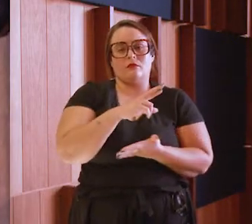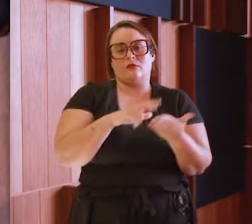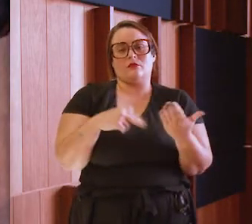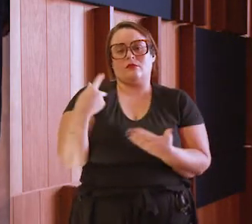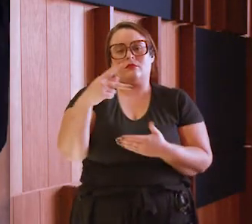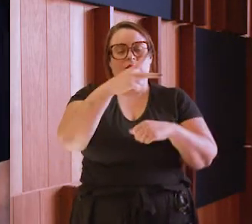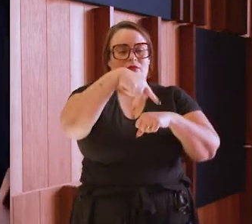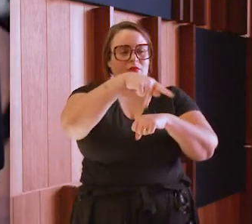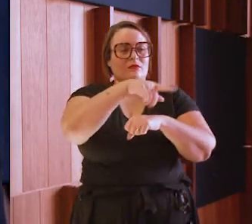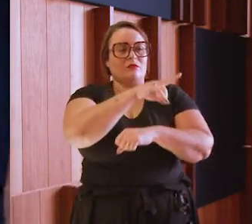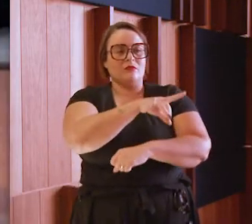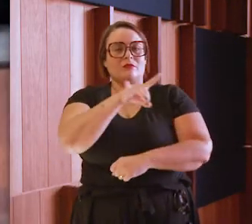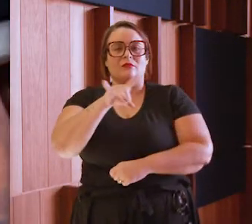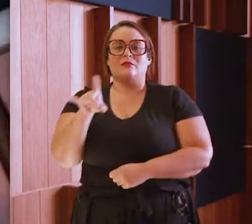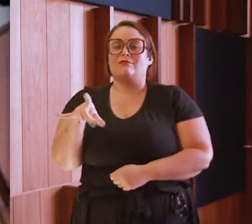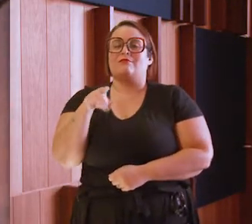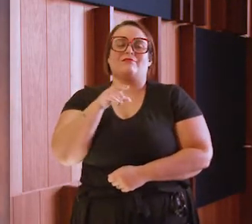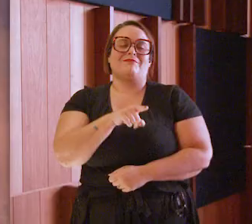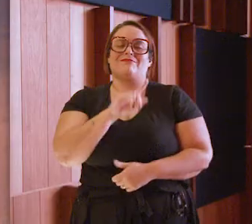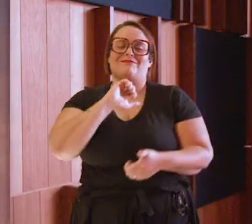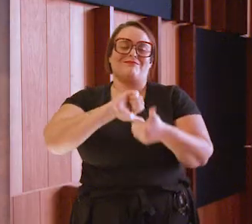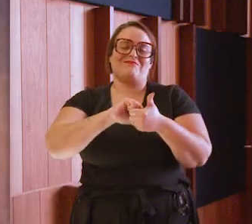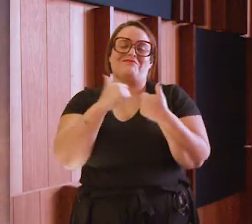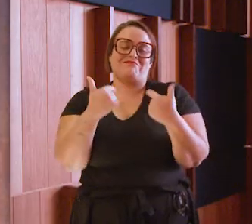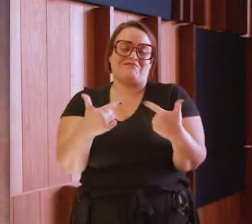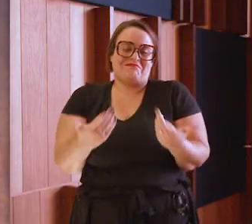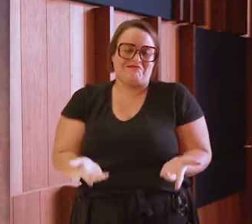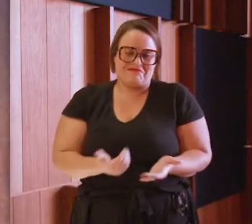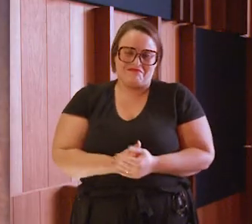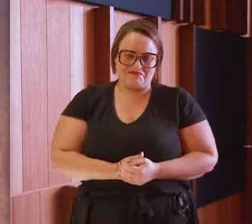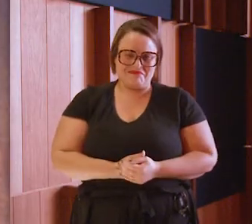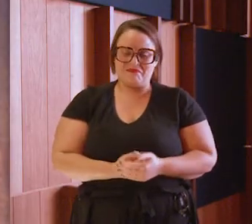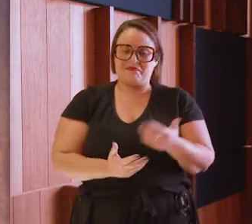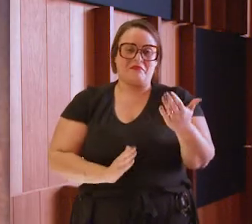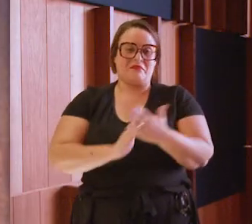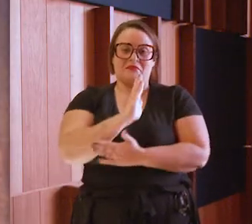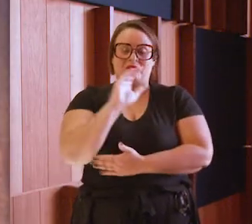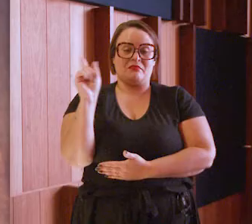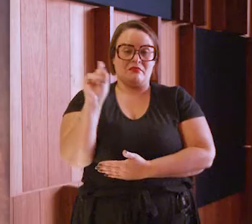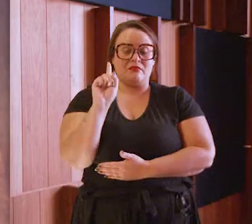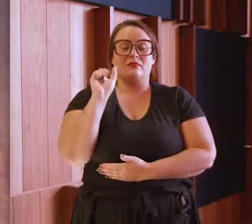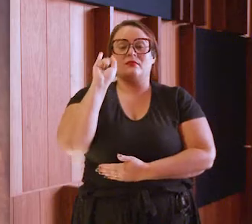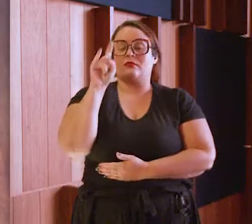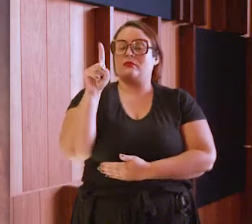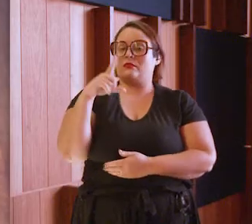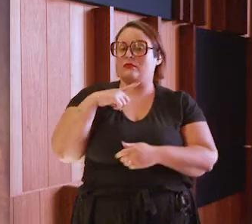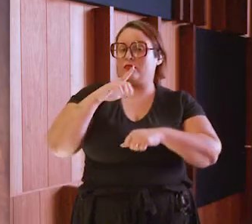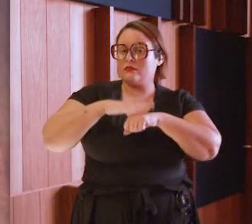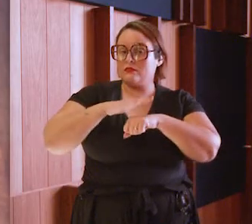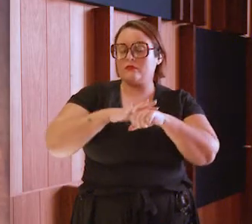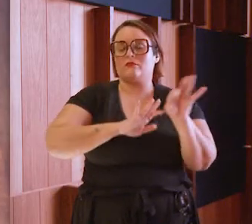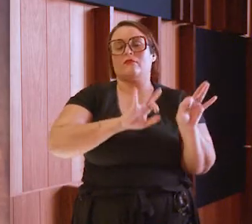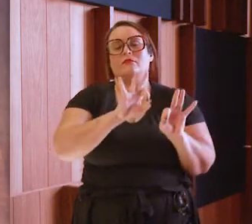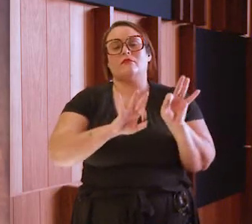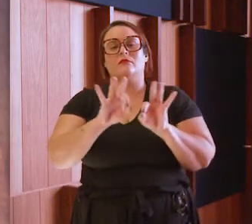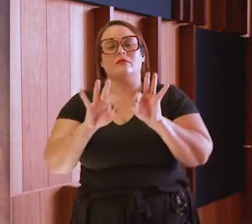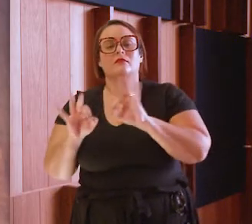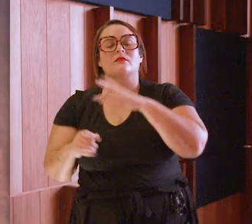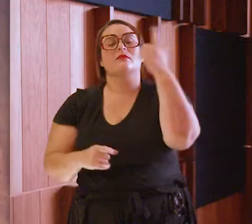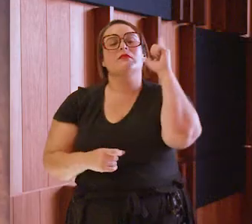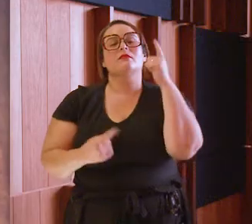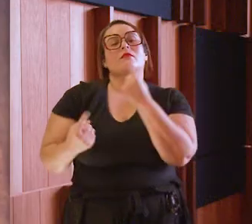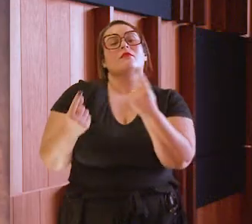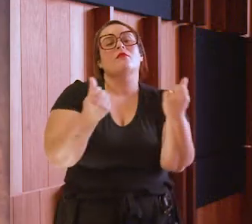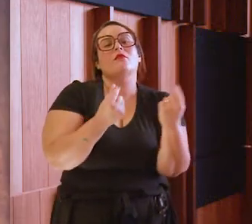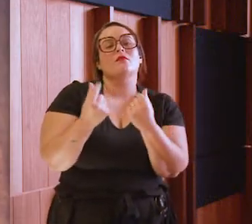purchase price accounting. If you do top-side adjustments for purchase price accounting and you don't push those down for your book